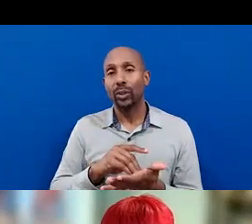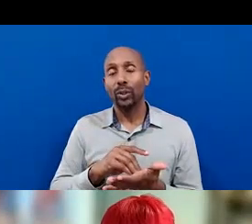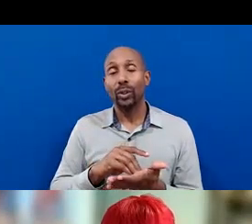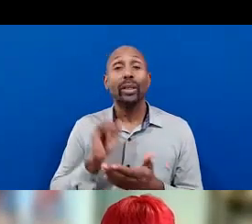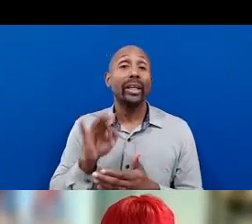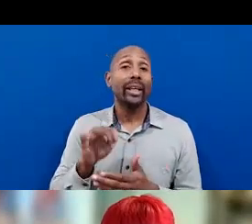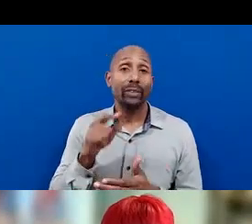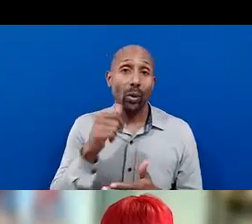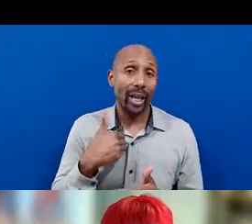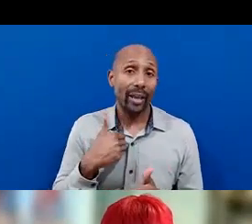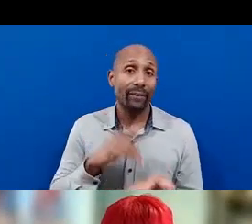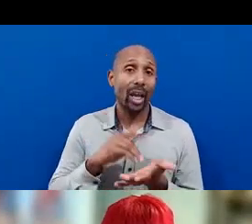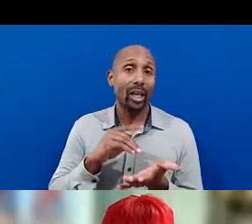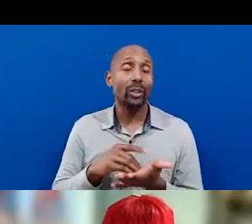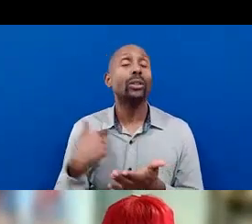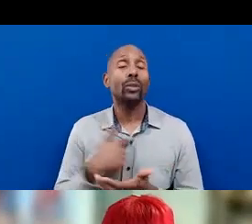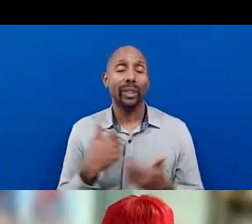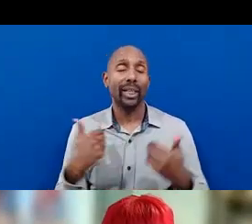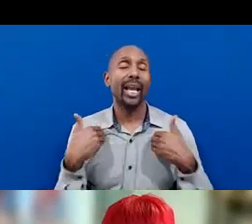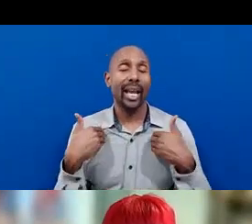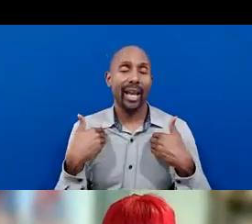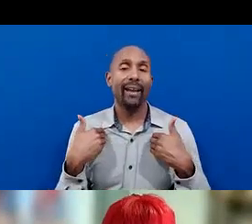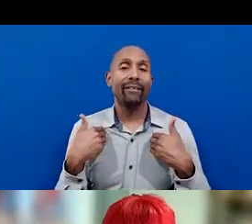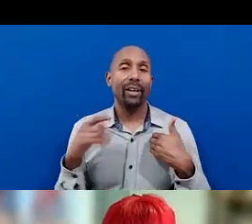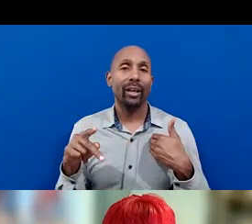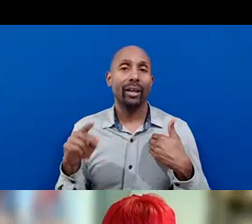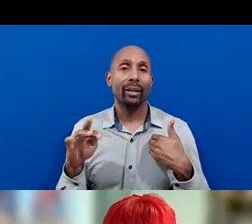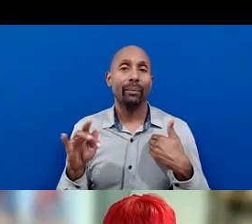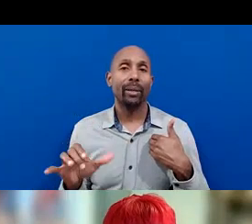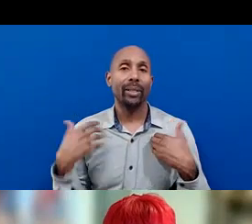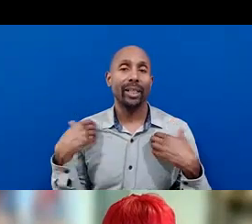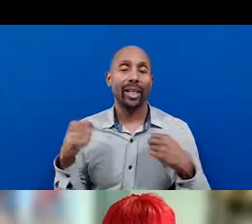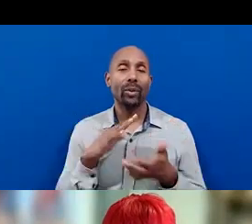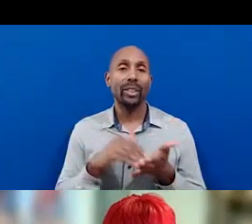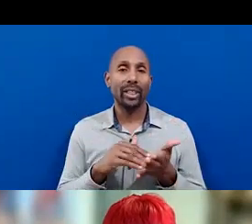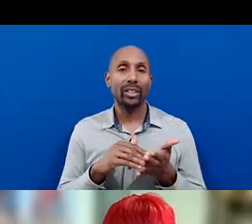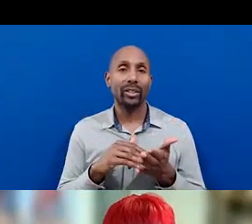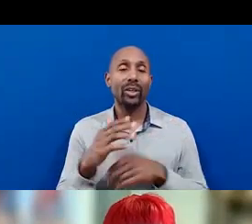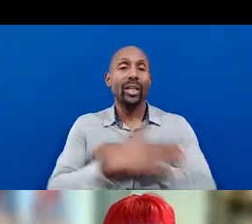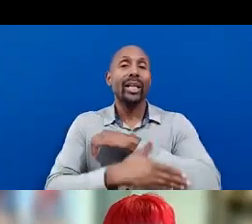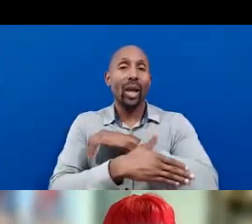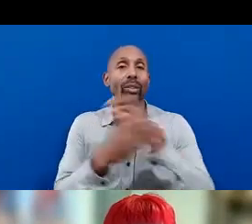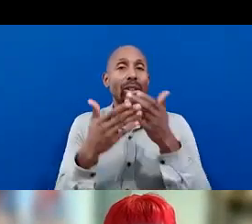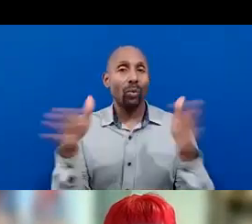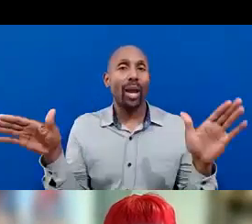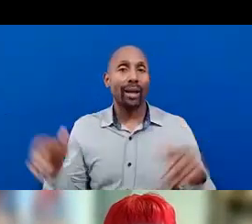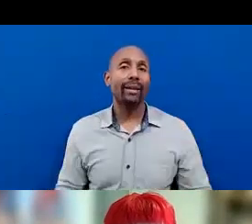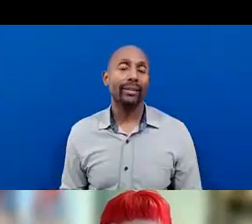have a doctor, we have public health centers throughout the county, and we